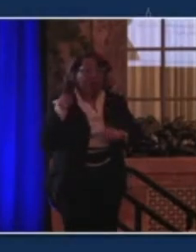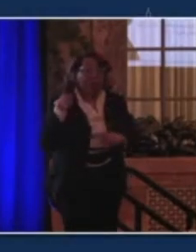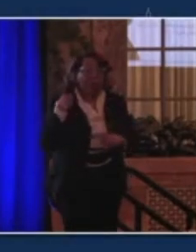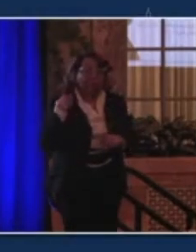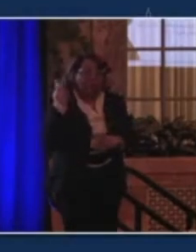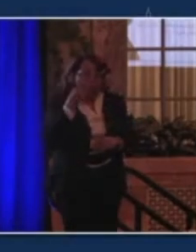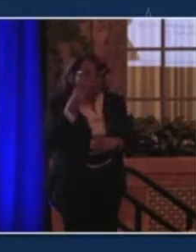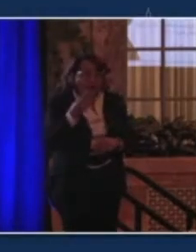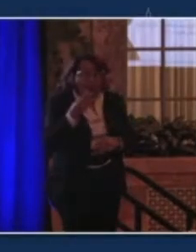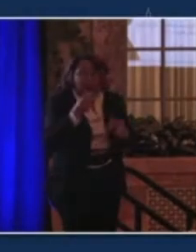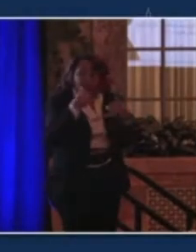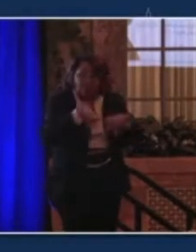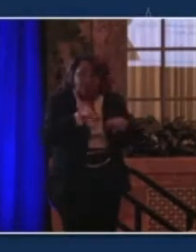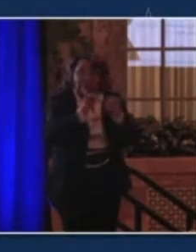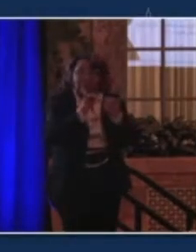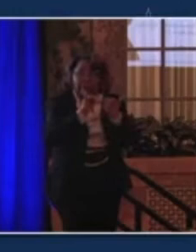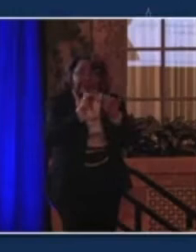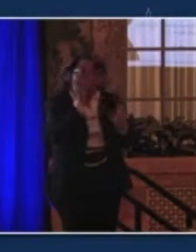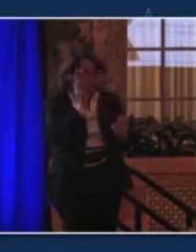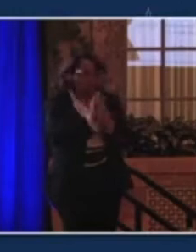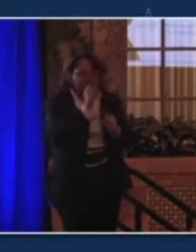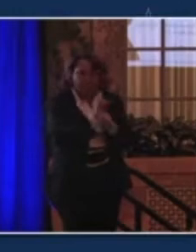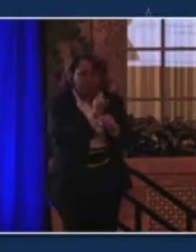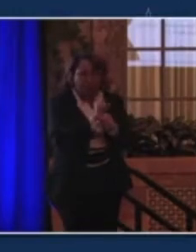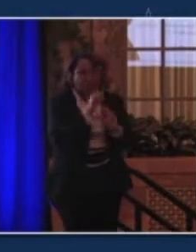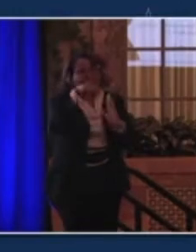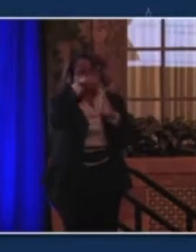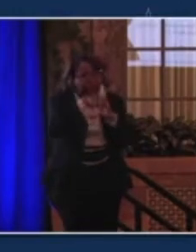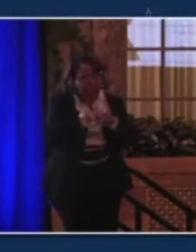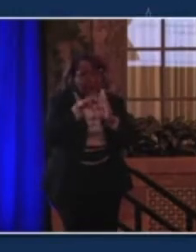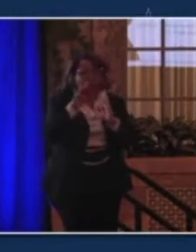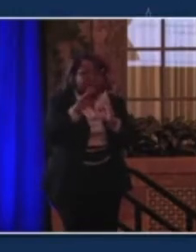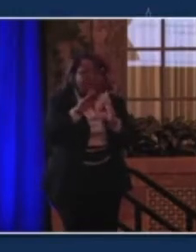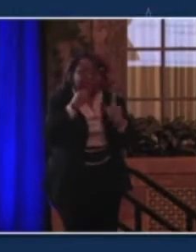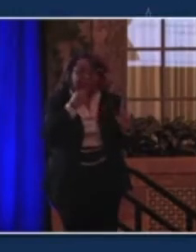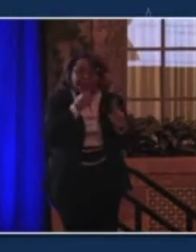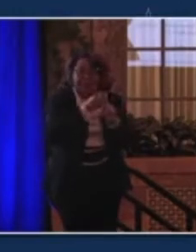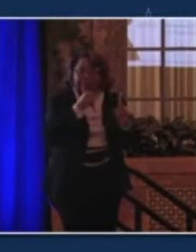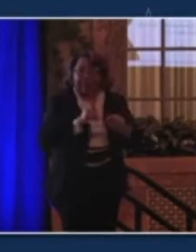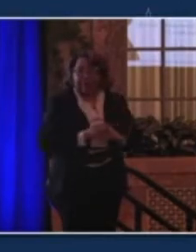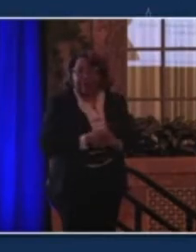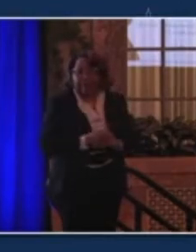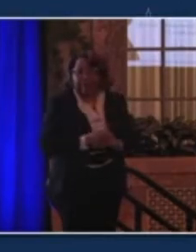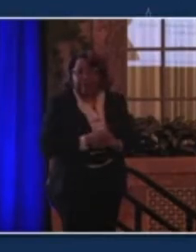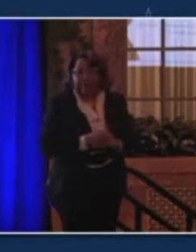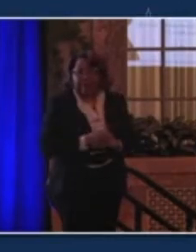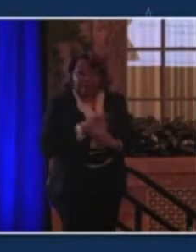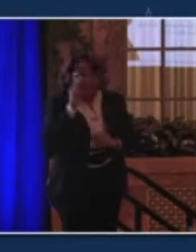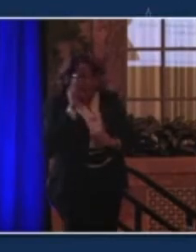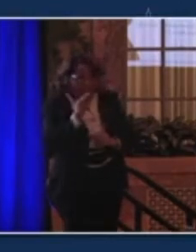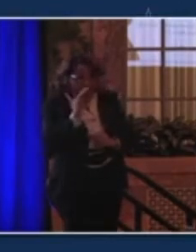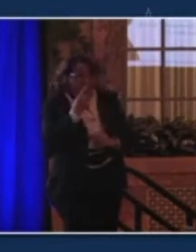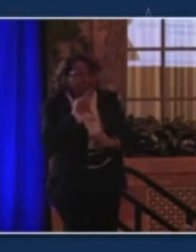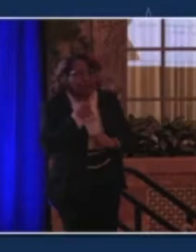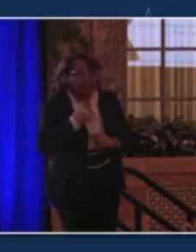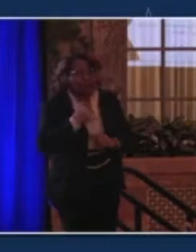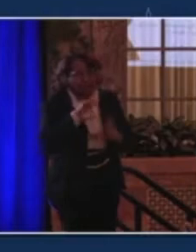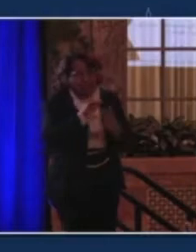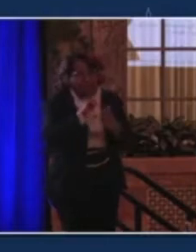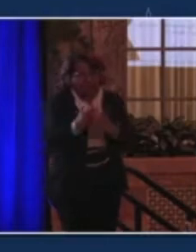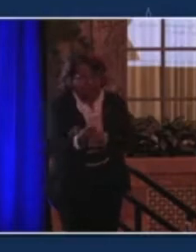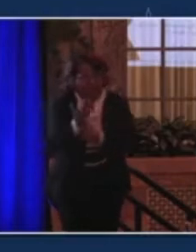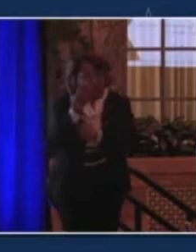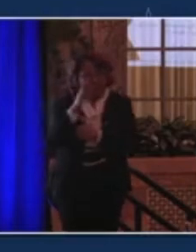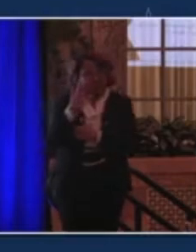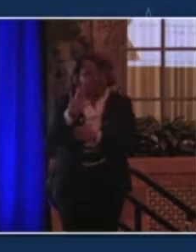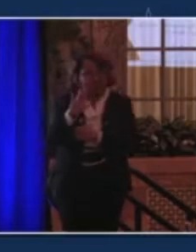Washington remained hard at work to deepen his impact. History tells us that the morning of